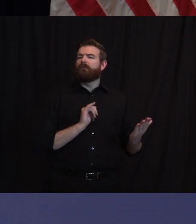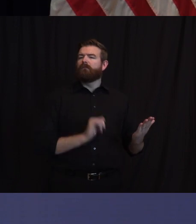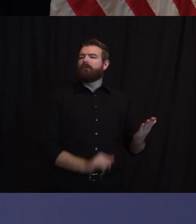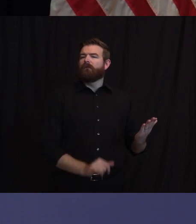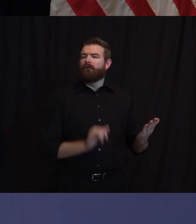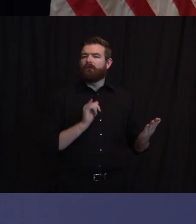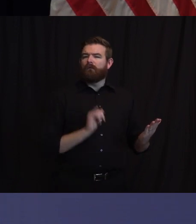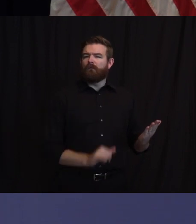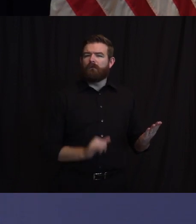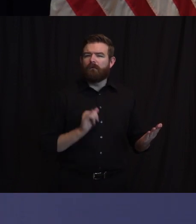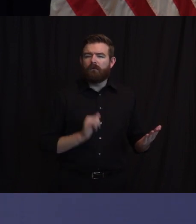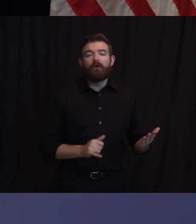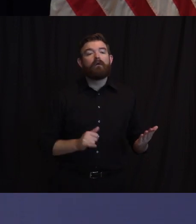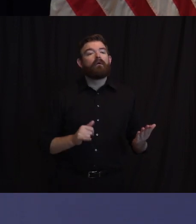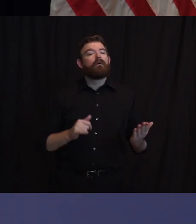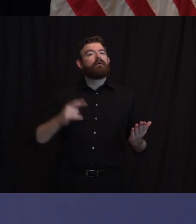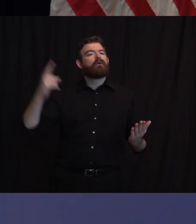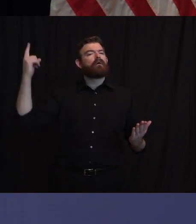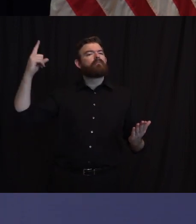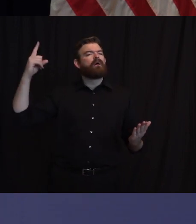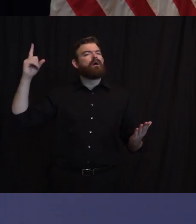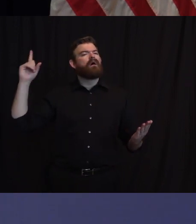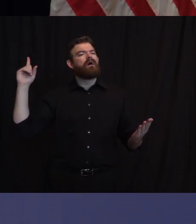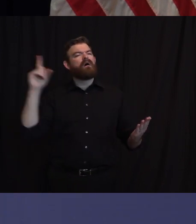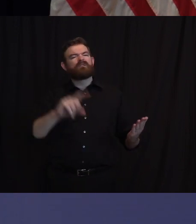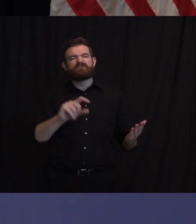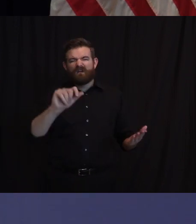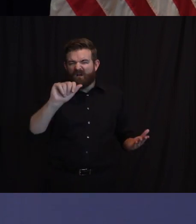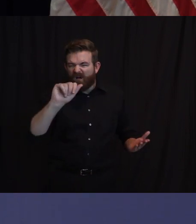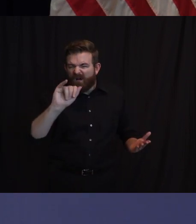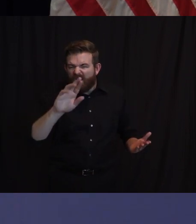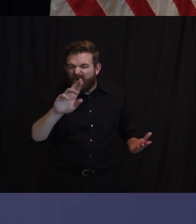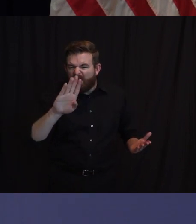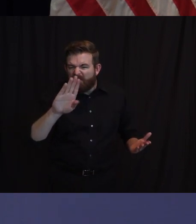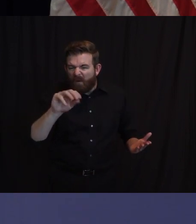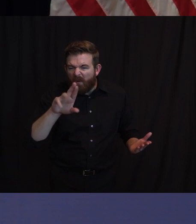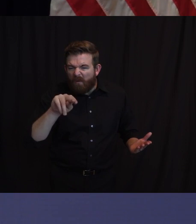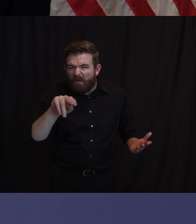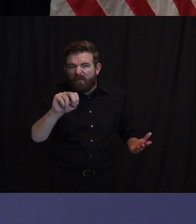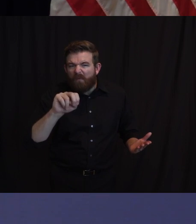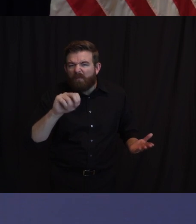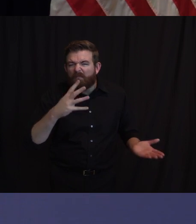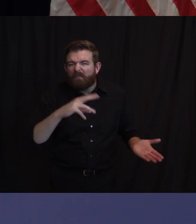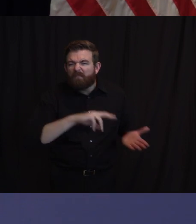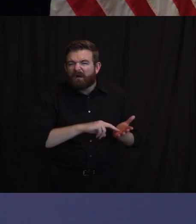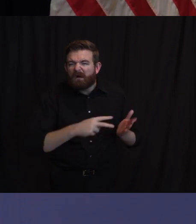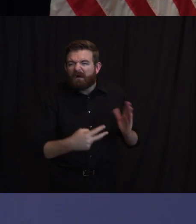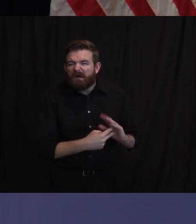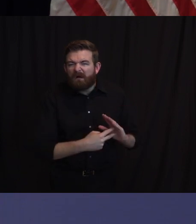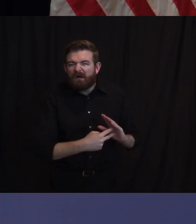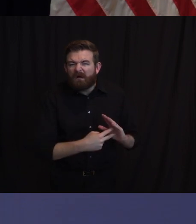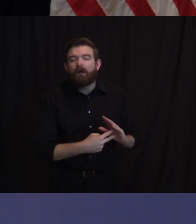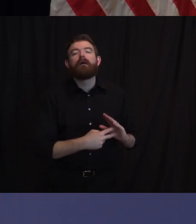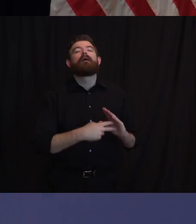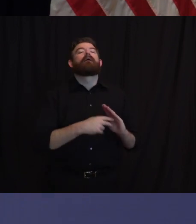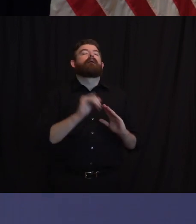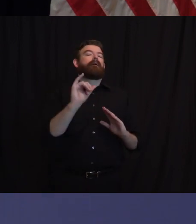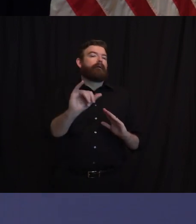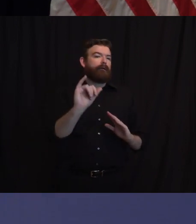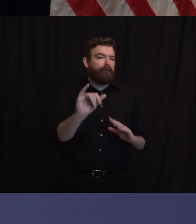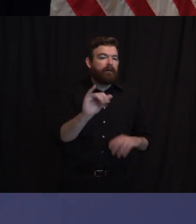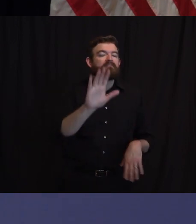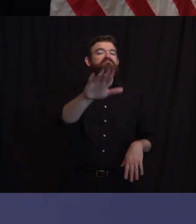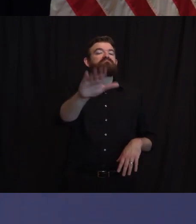asked, what is airborne, can you put that into English? And it was when you can smell someone smoking or